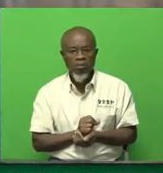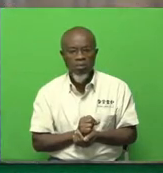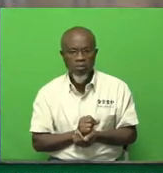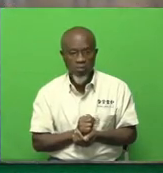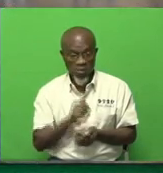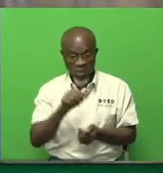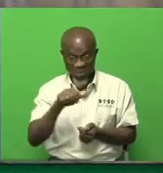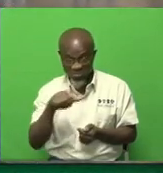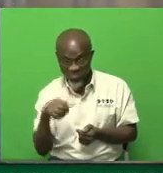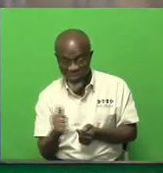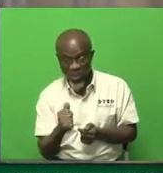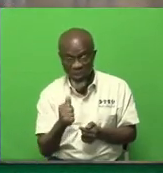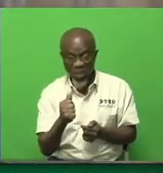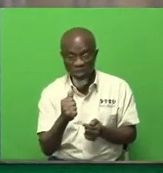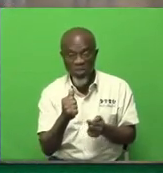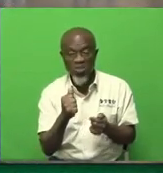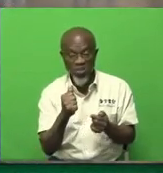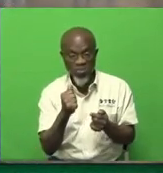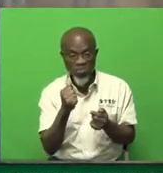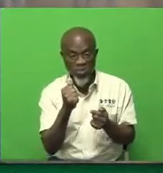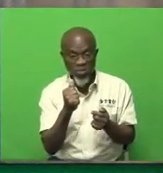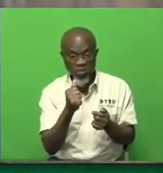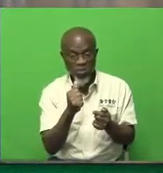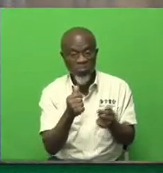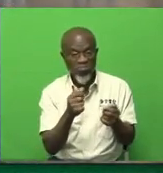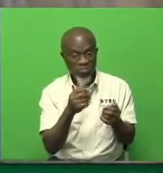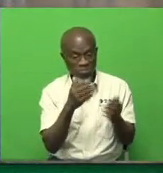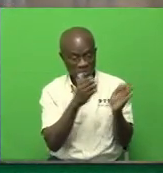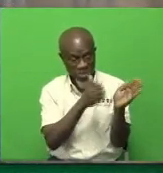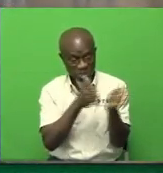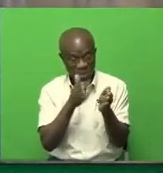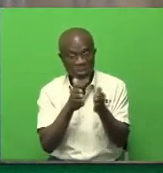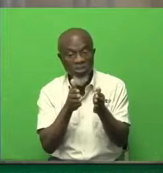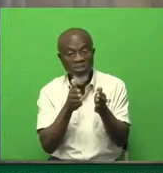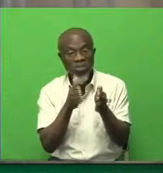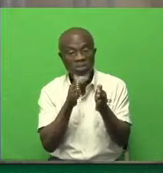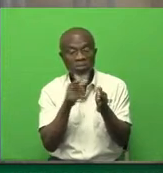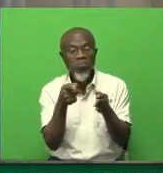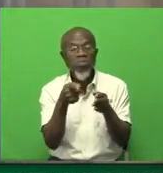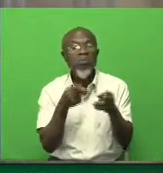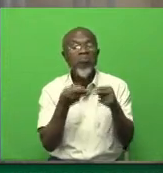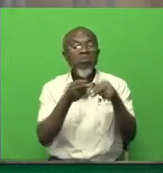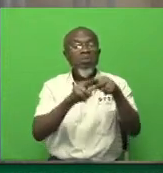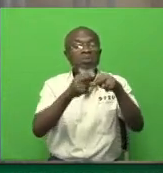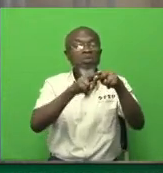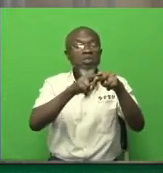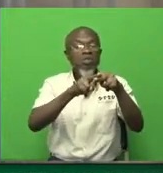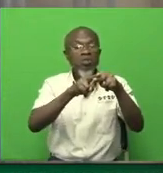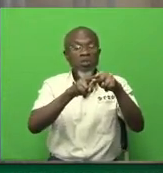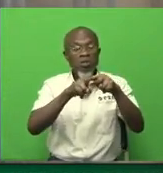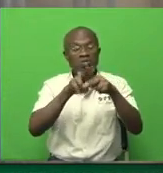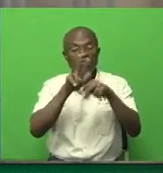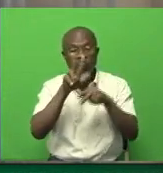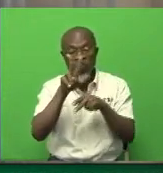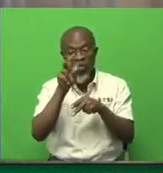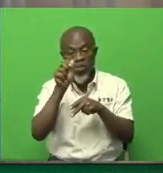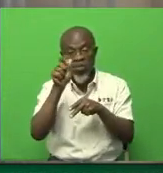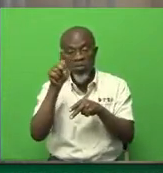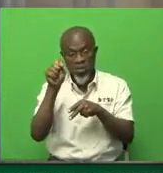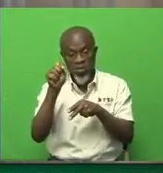another fiscal measure in Minister mentioned was the increase in the vat threshold